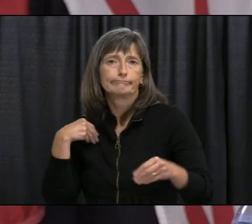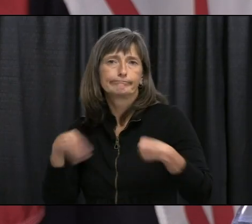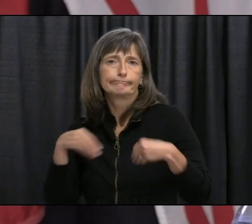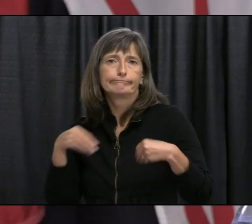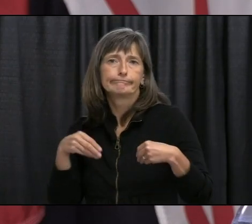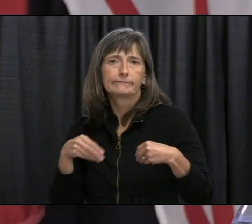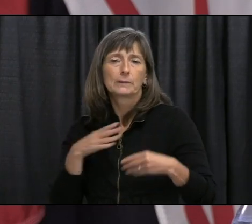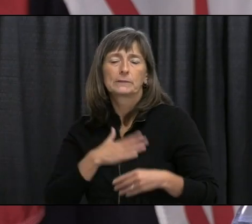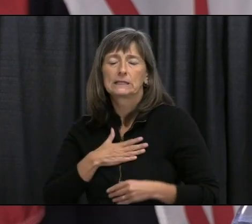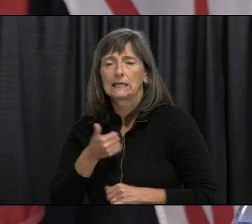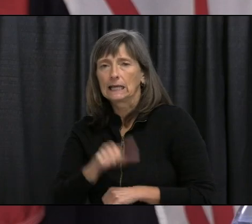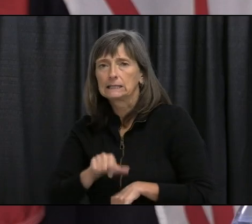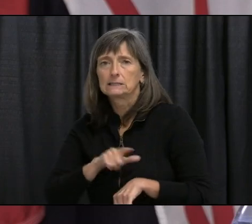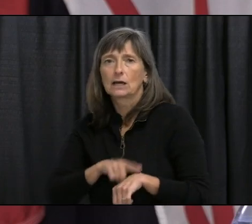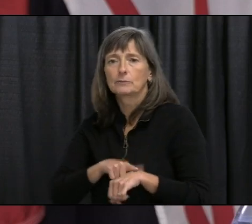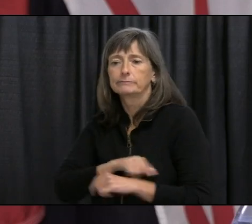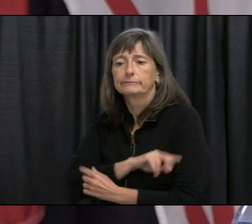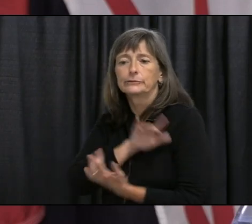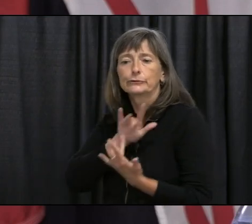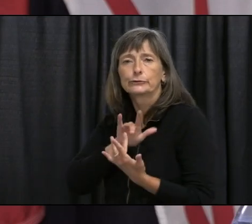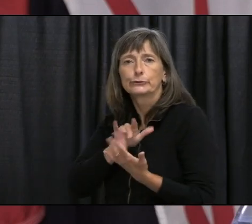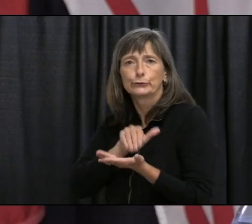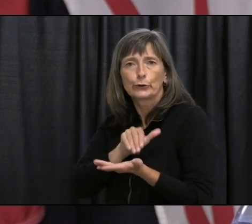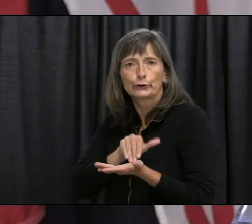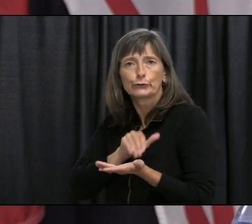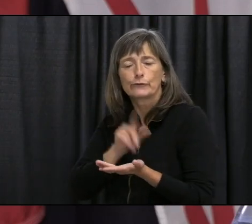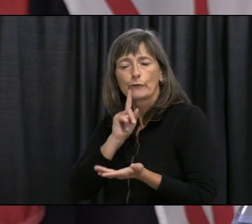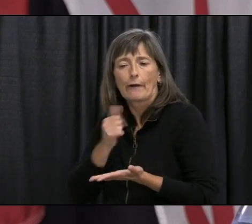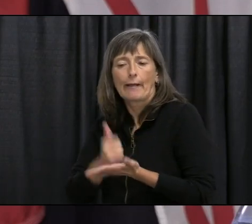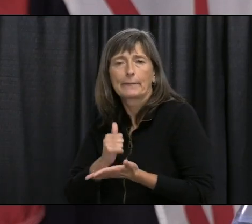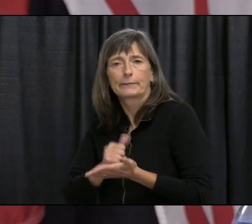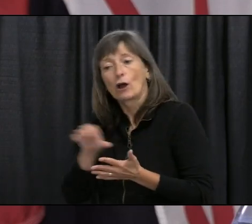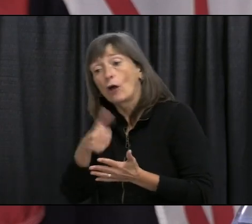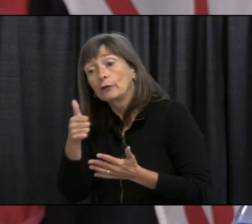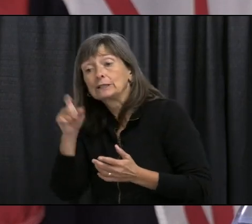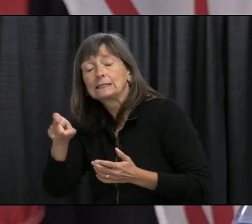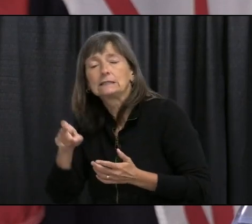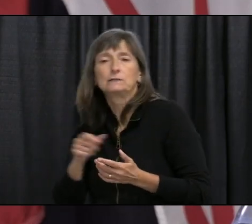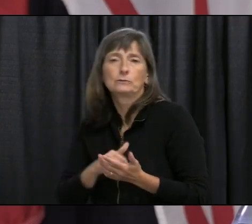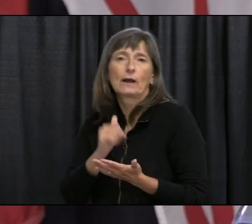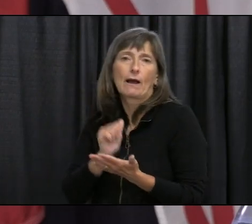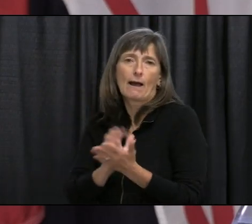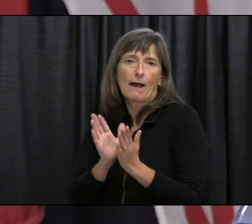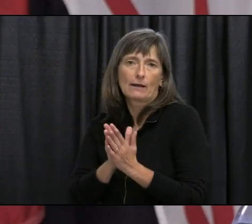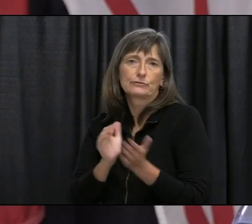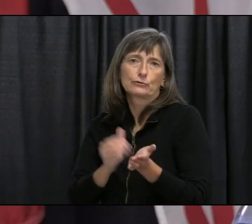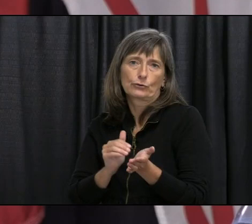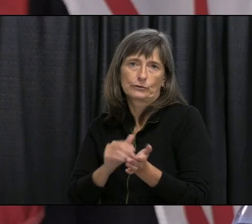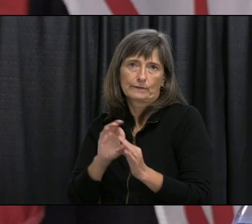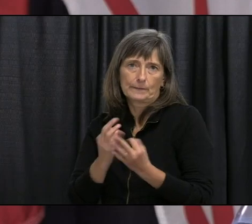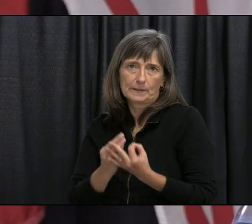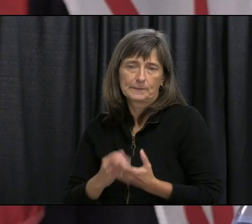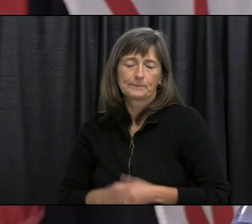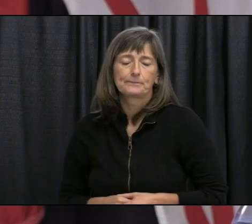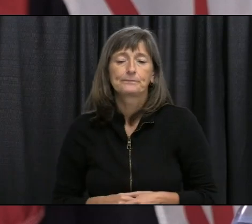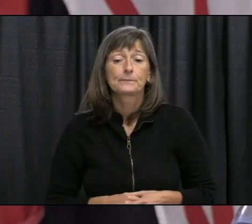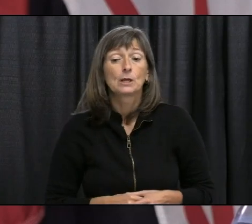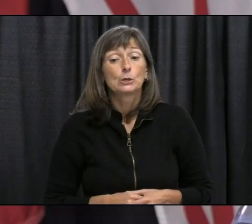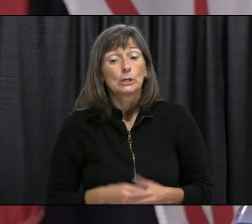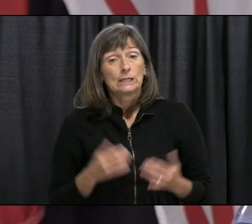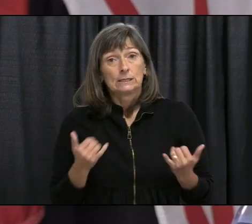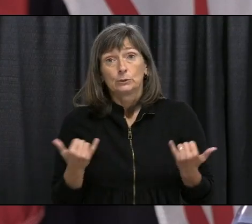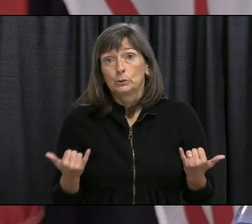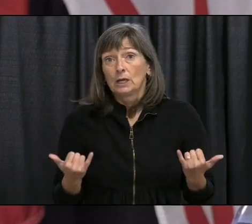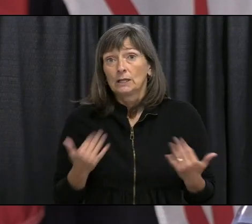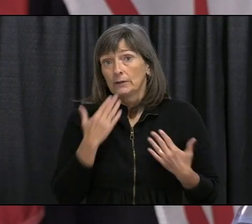free to reach out to your primary care providers as well. So with that, really, I'll finish today. Thank